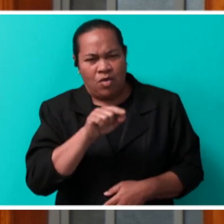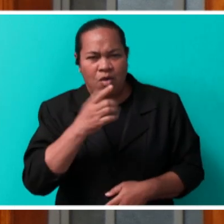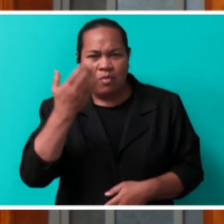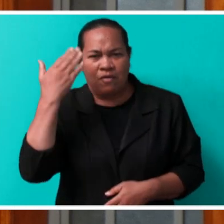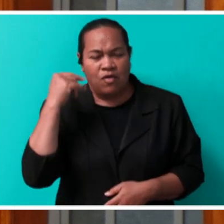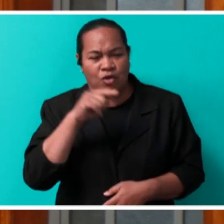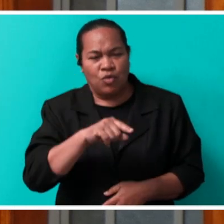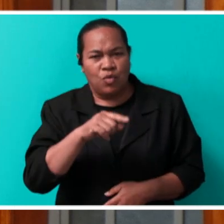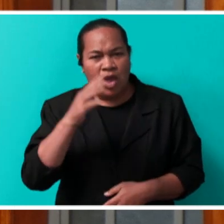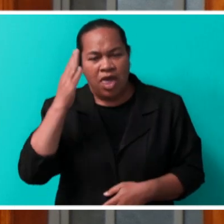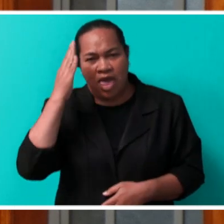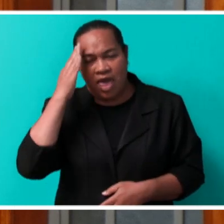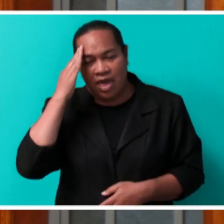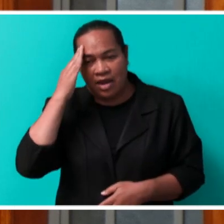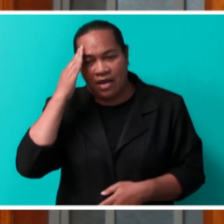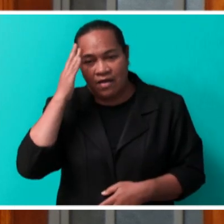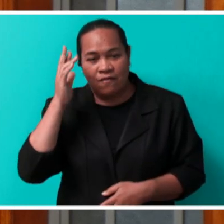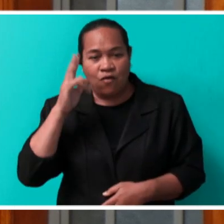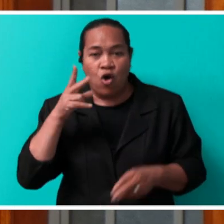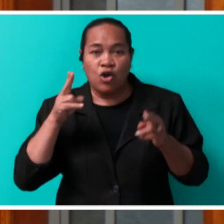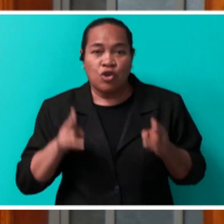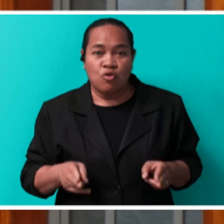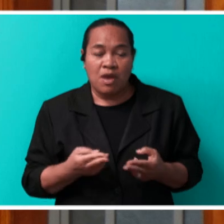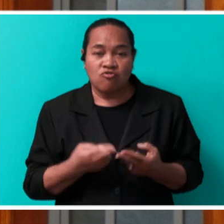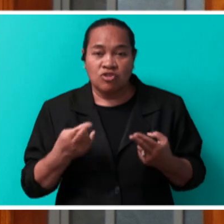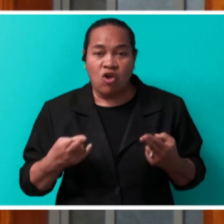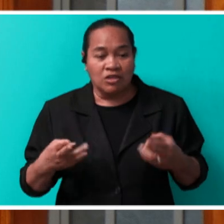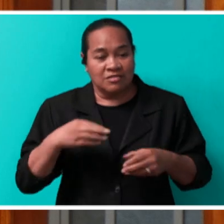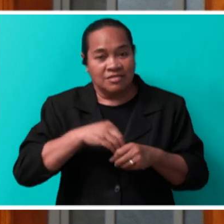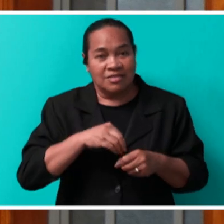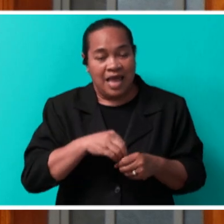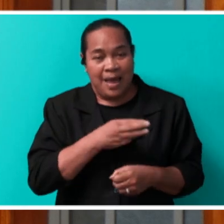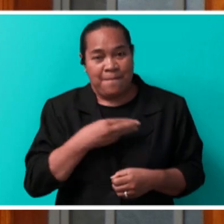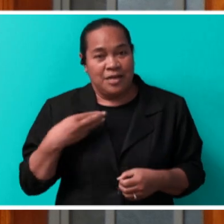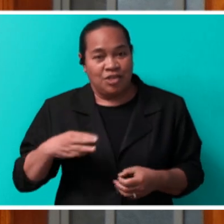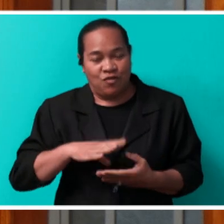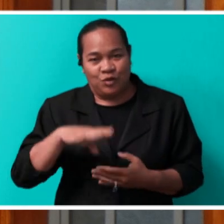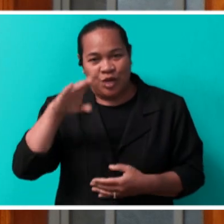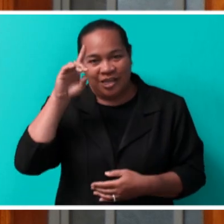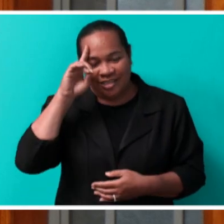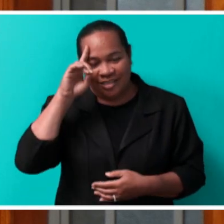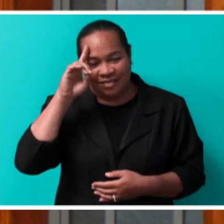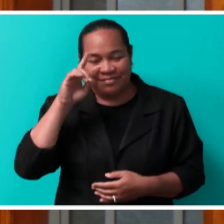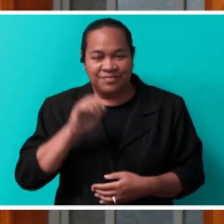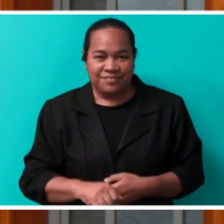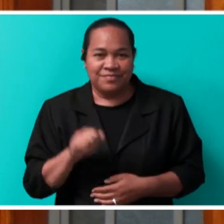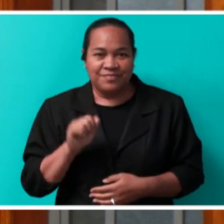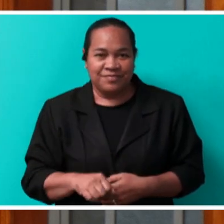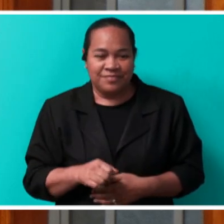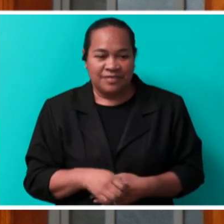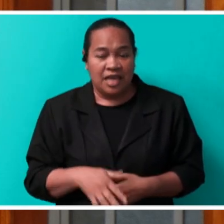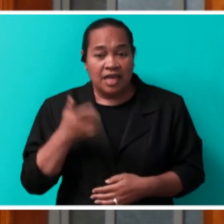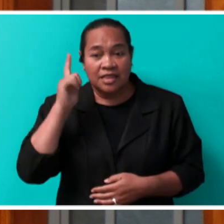of the Human Resource Department at the Ministry of Education. Something that the teachers